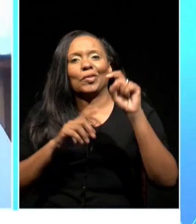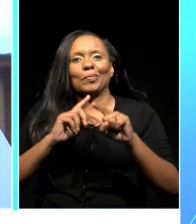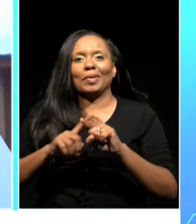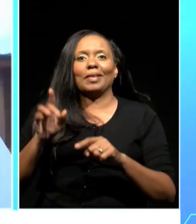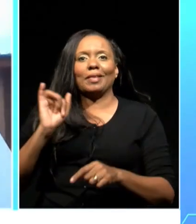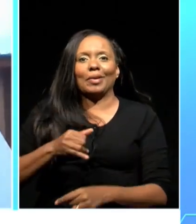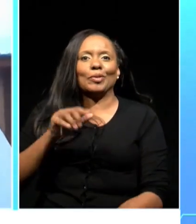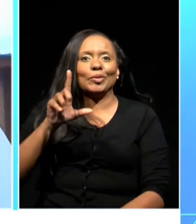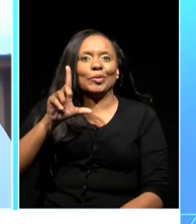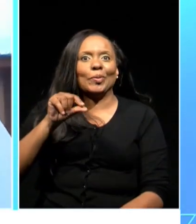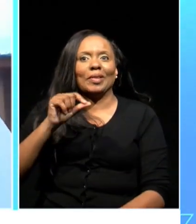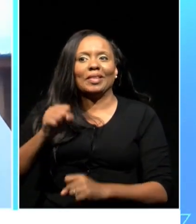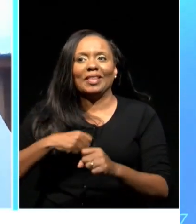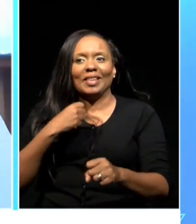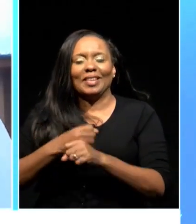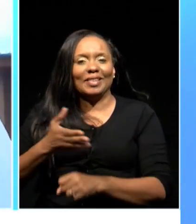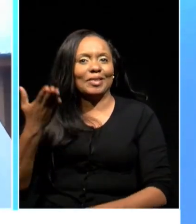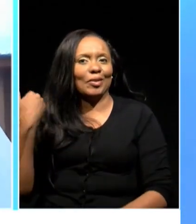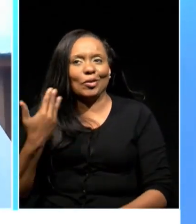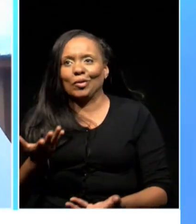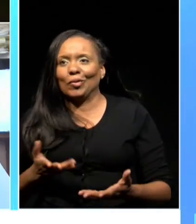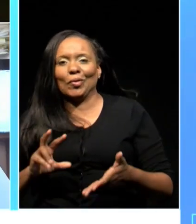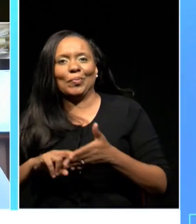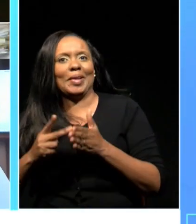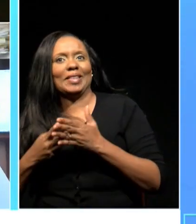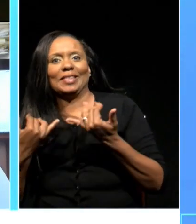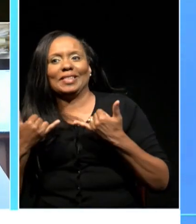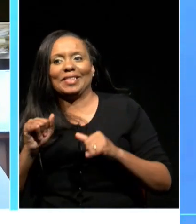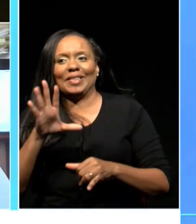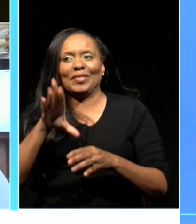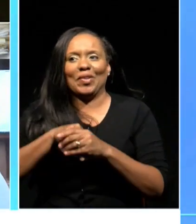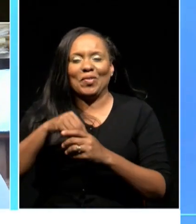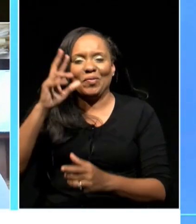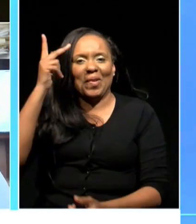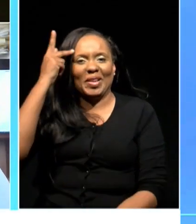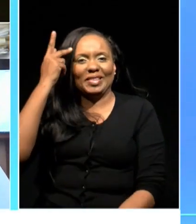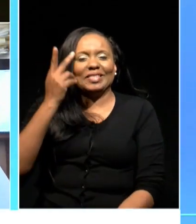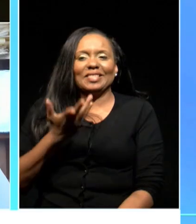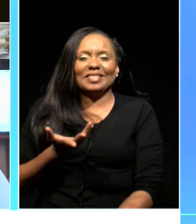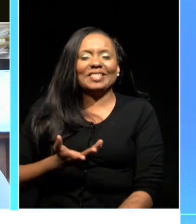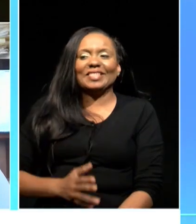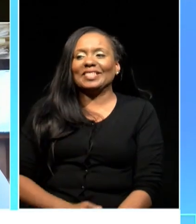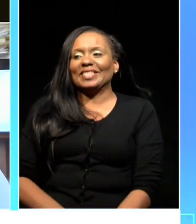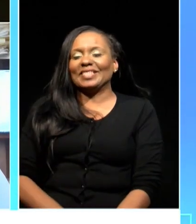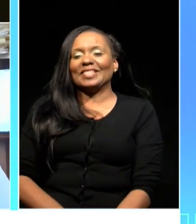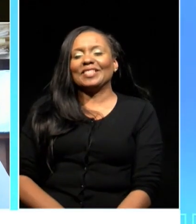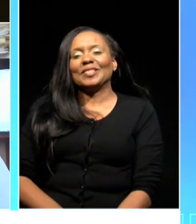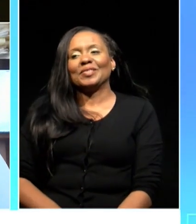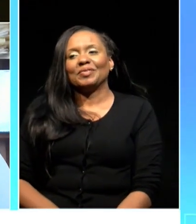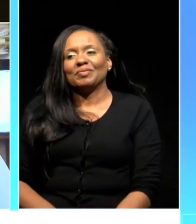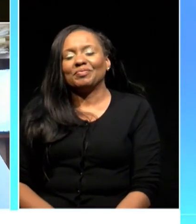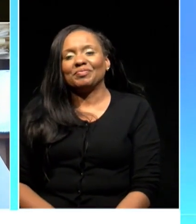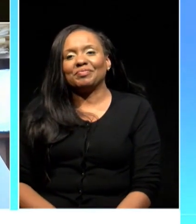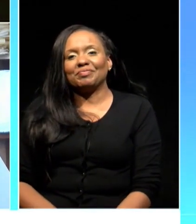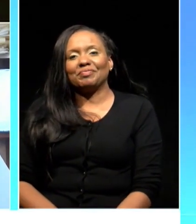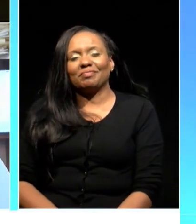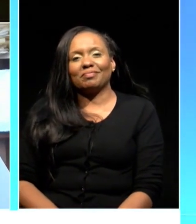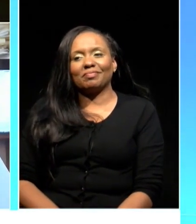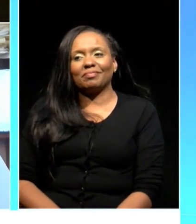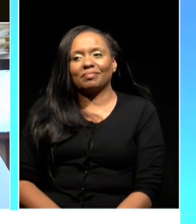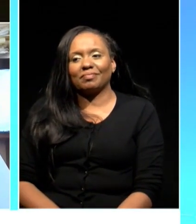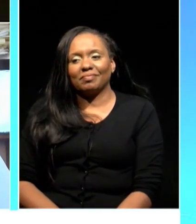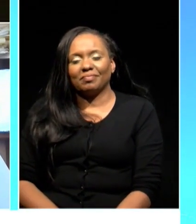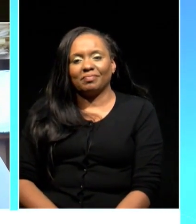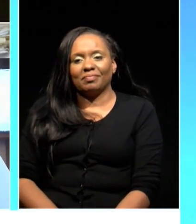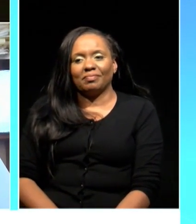meant that she shouldn't be around now at all. But there's another aspect of the thing as well that